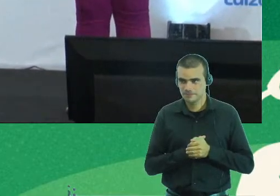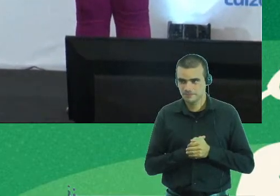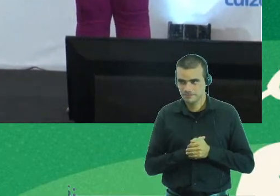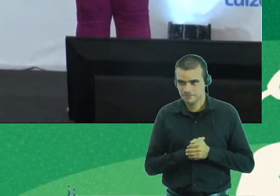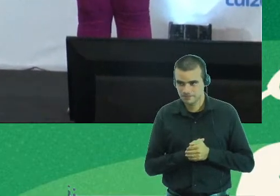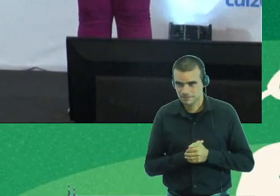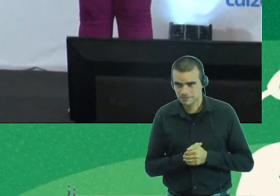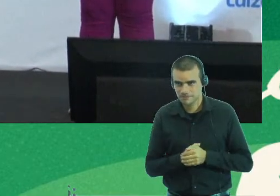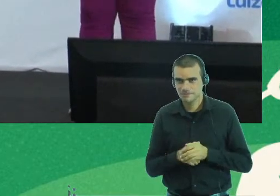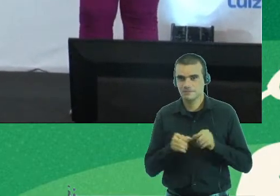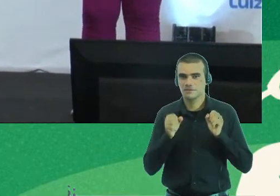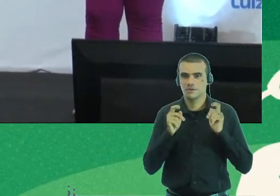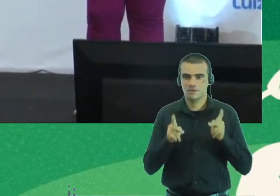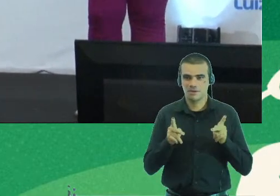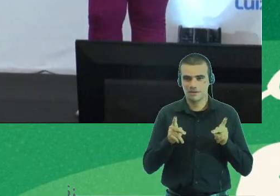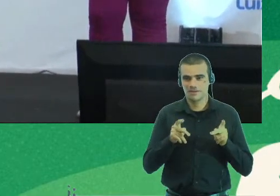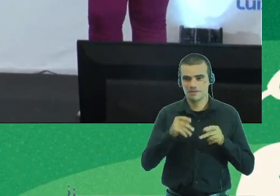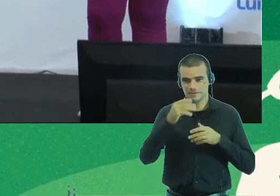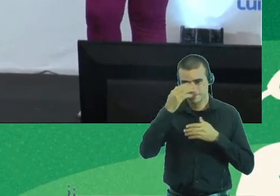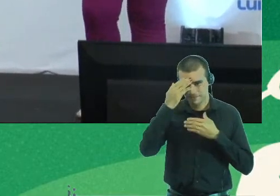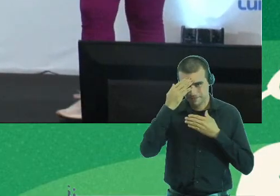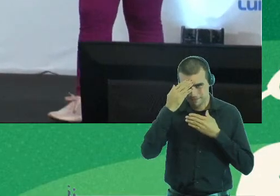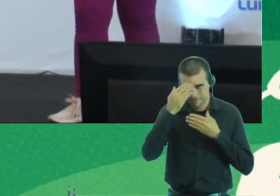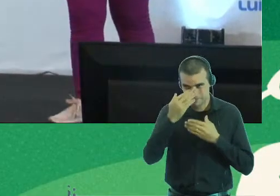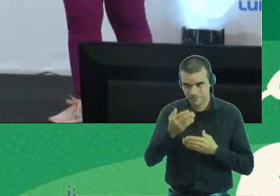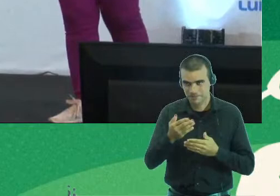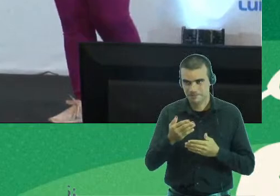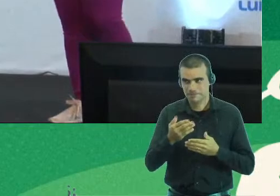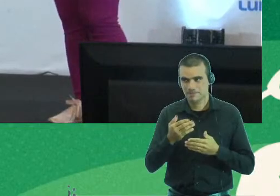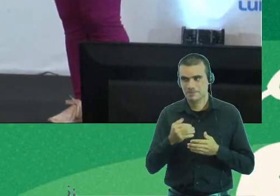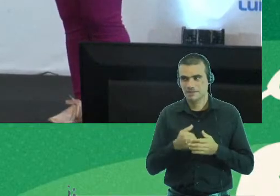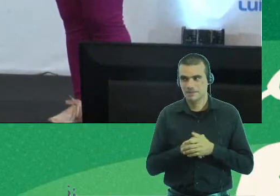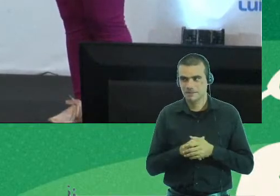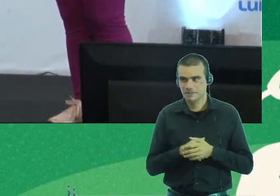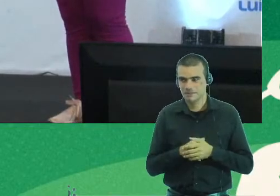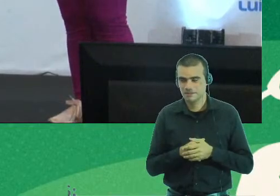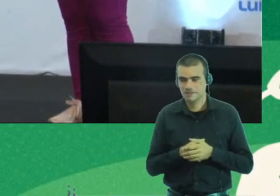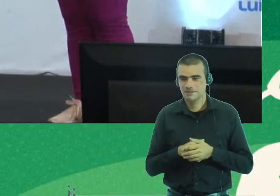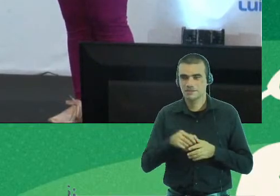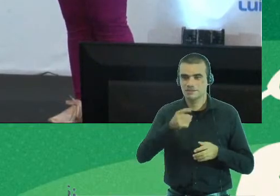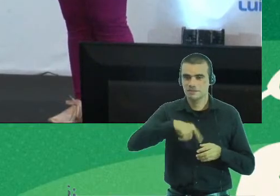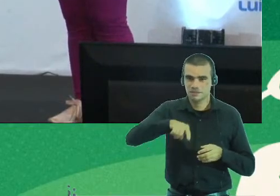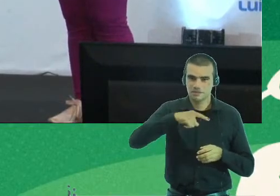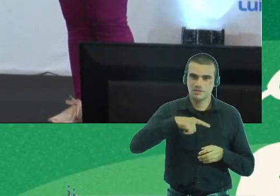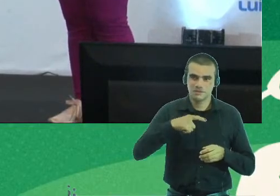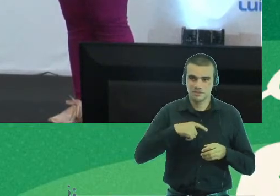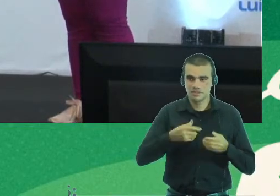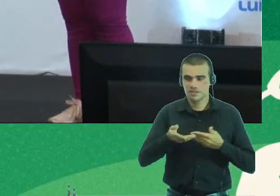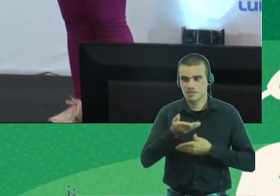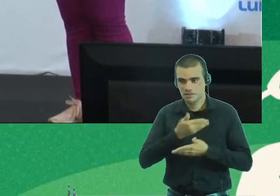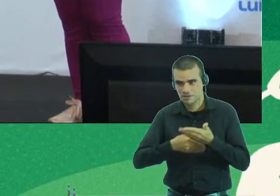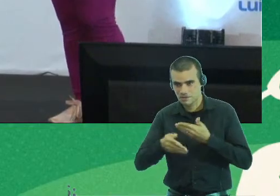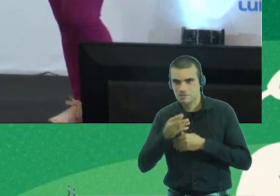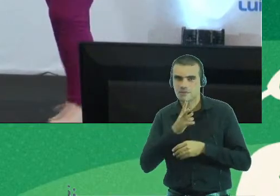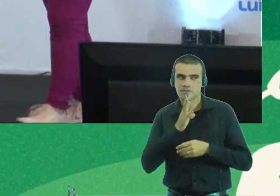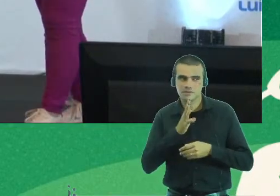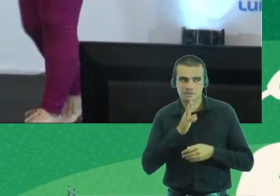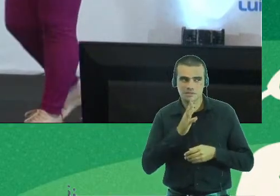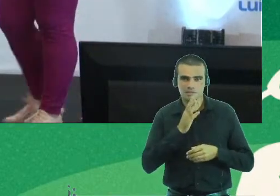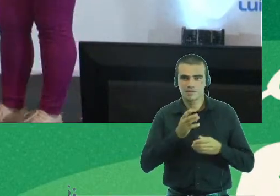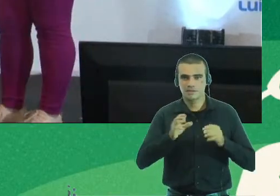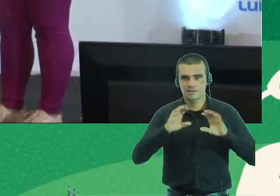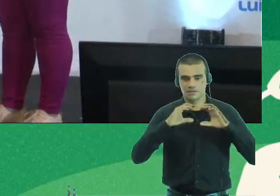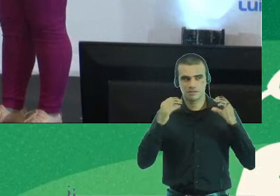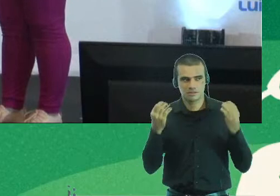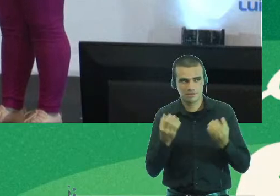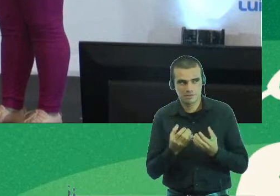Okay, thank you very much for everyone for sharing your knowledge with our community. We're going to give you